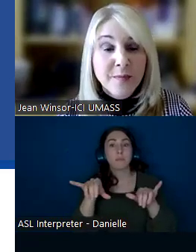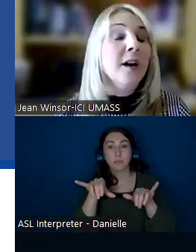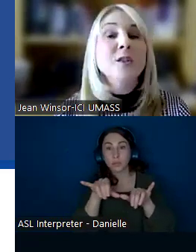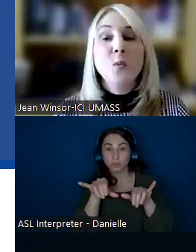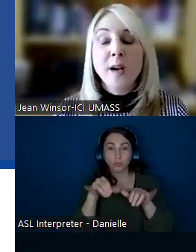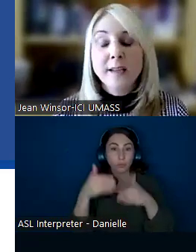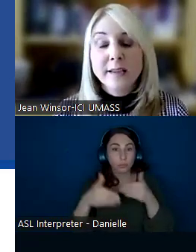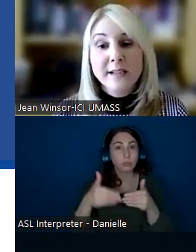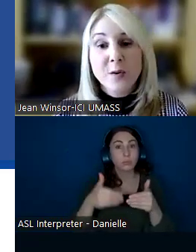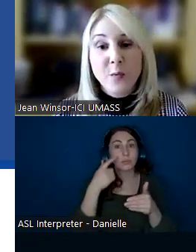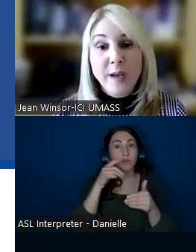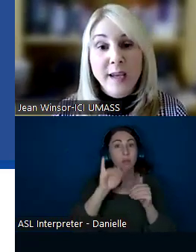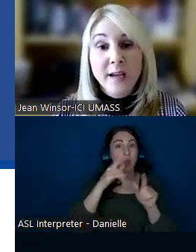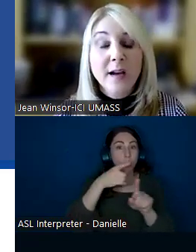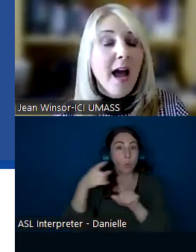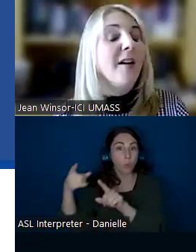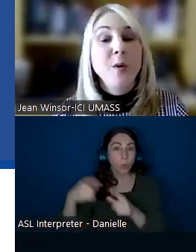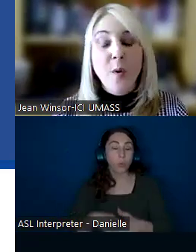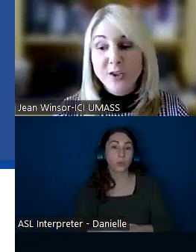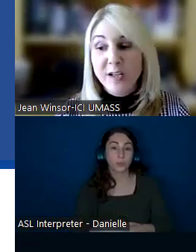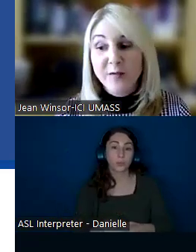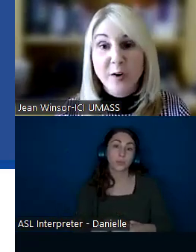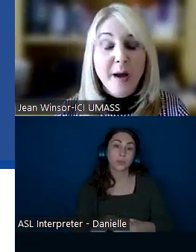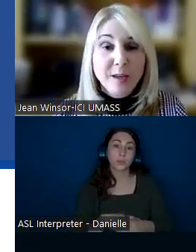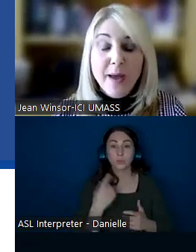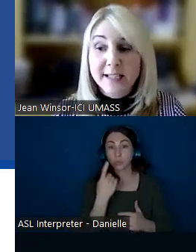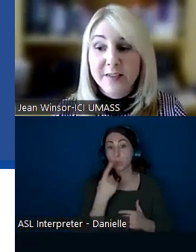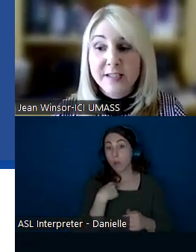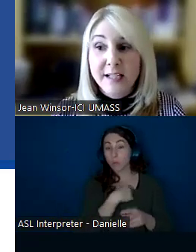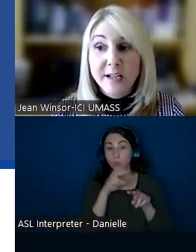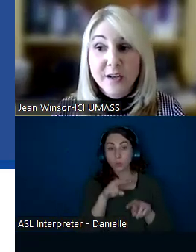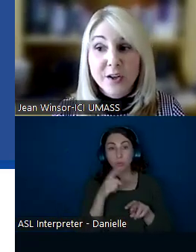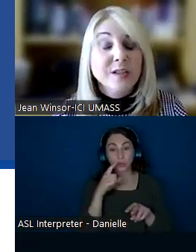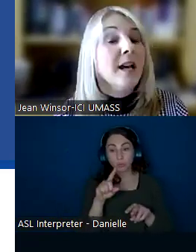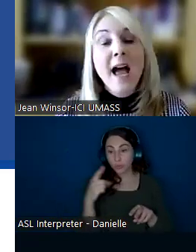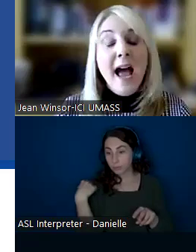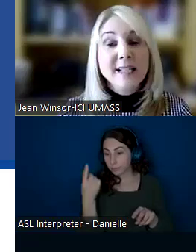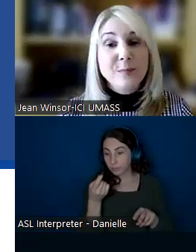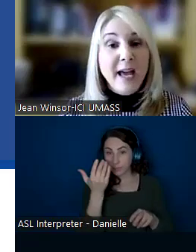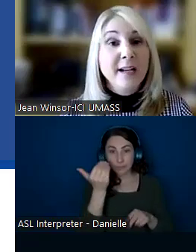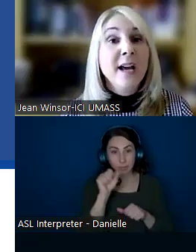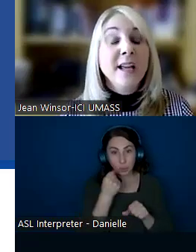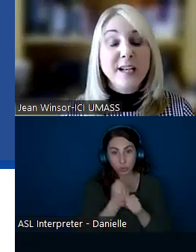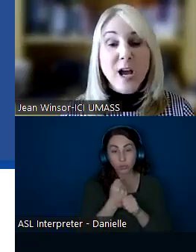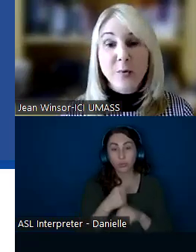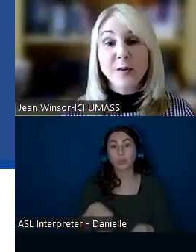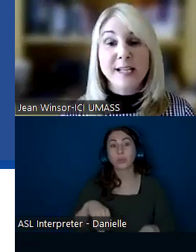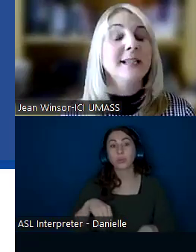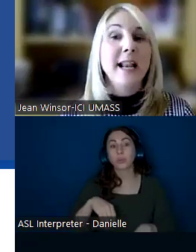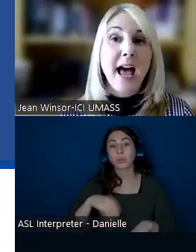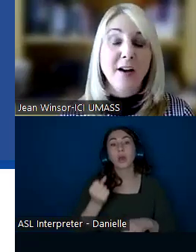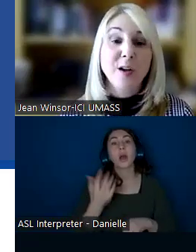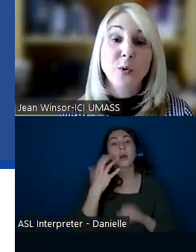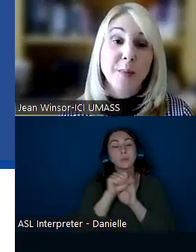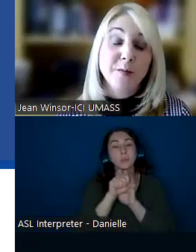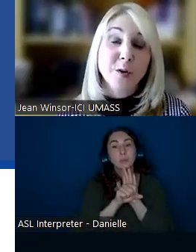goals. So one of the things that we have been watching for about the past 15 years has been the number of states